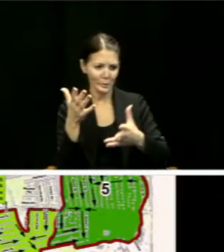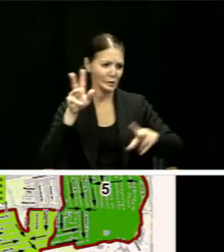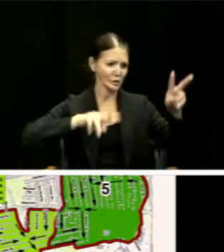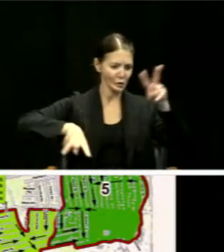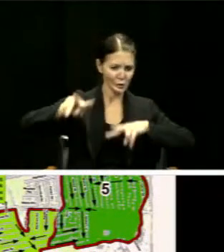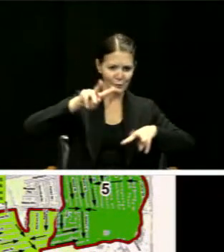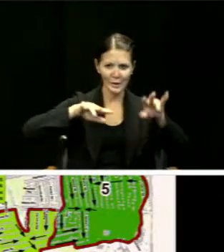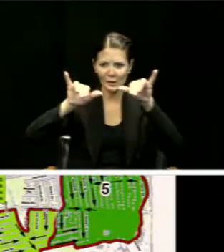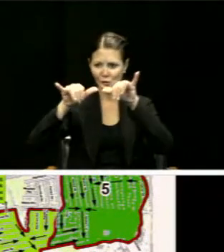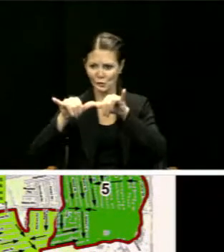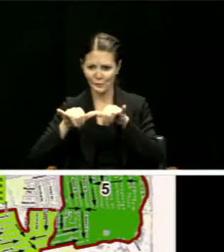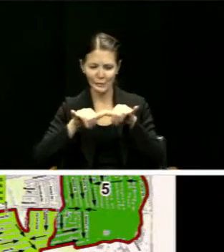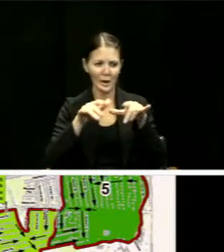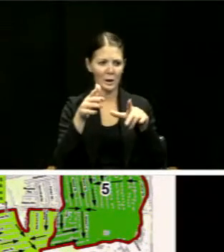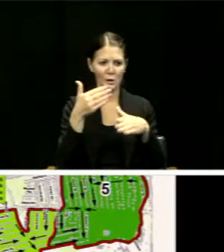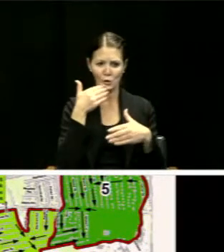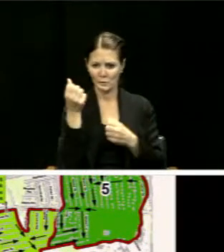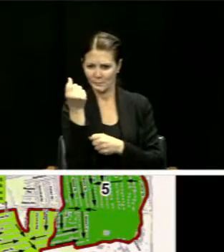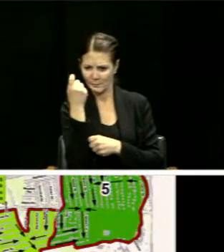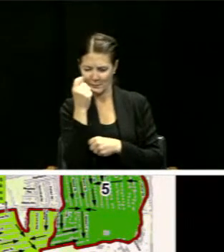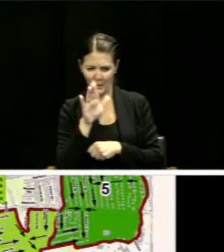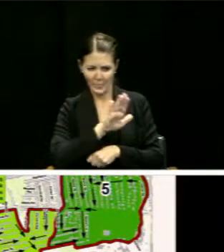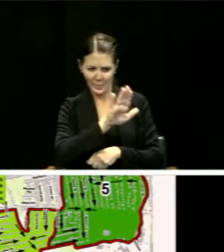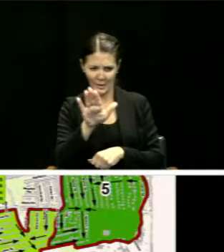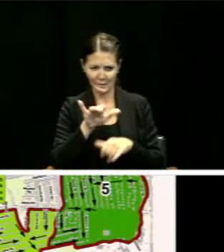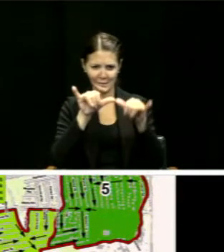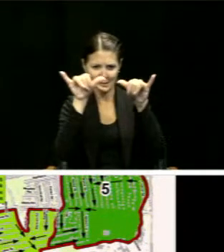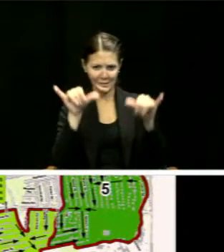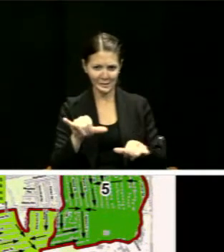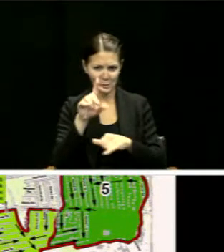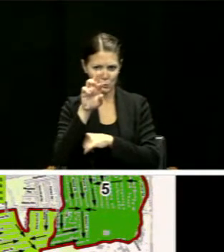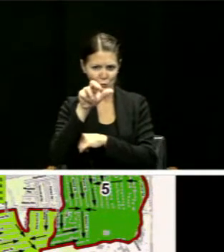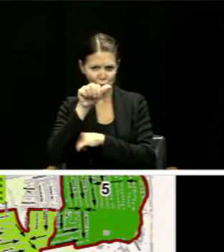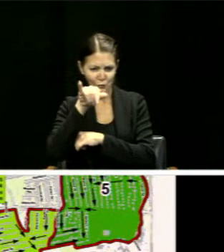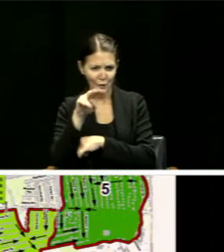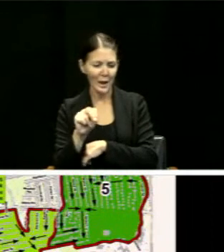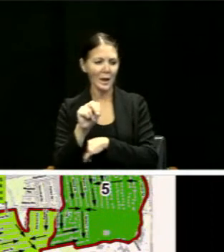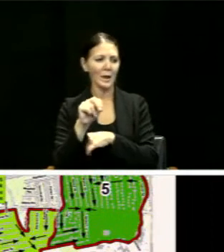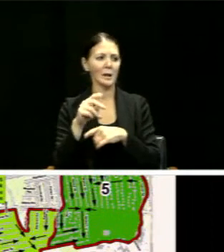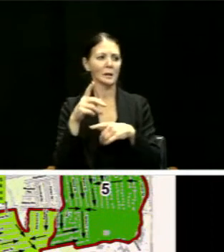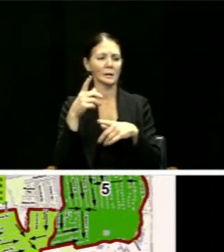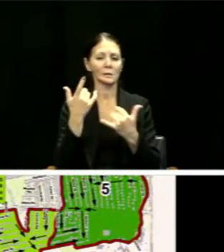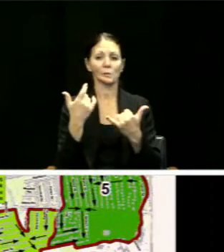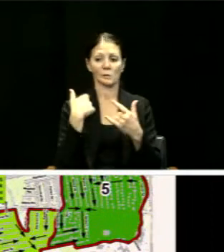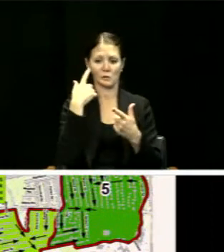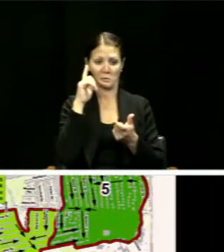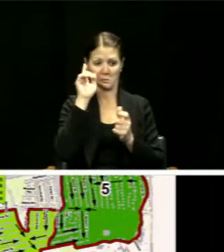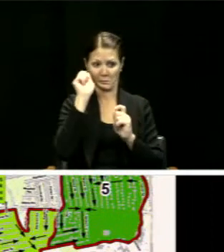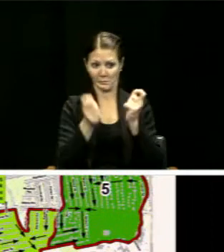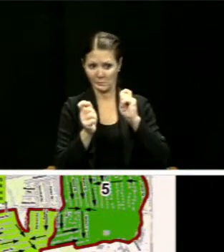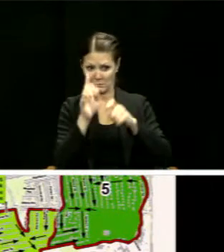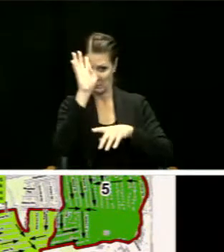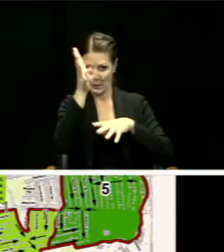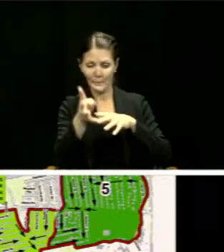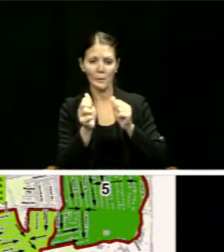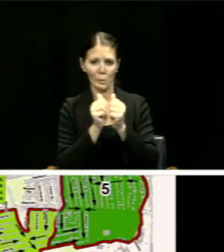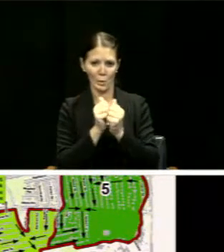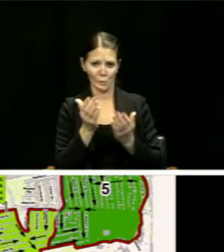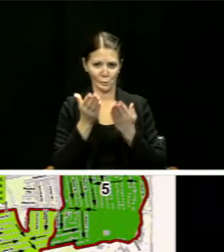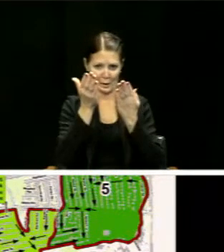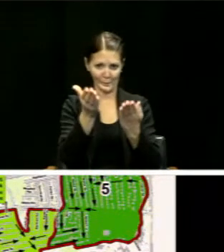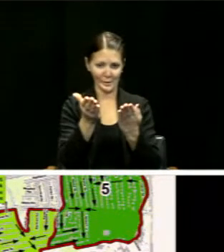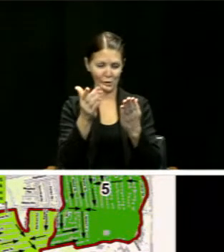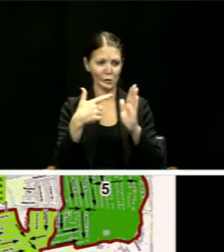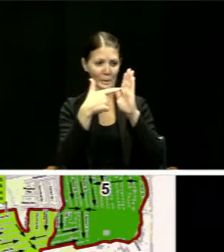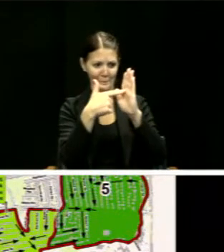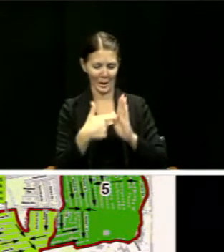got a good understanding of the drainage system, came up we modeled it and came up with recommendations. And so